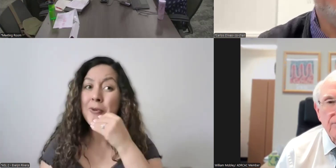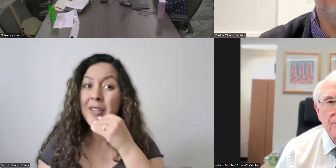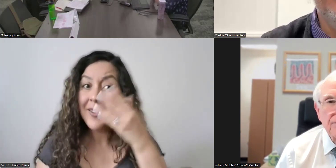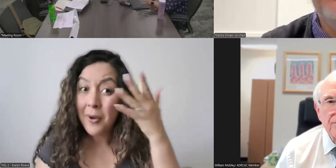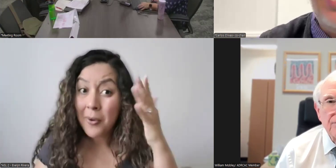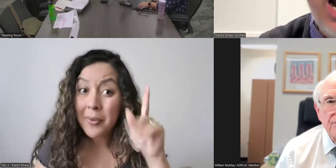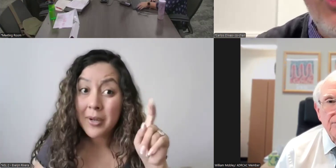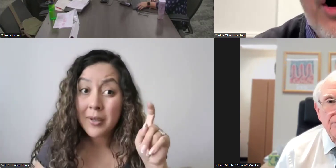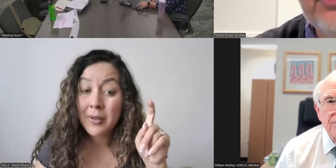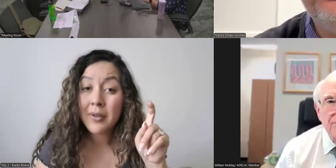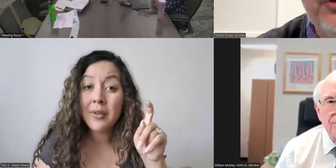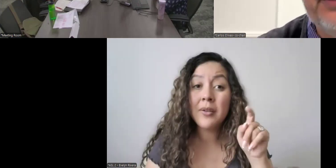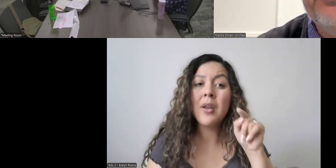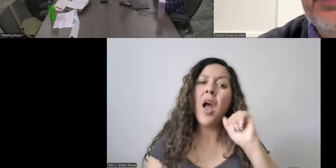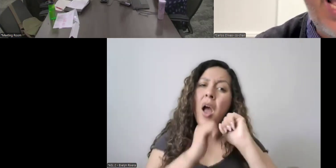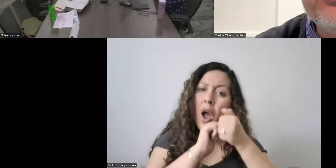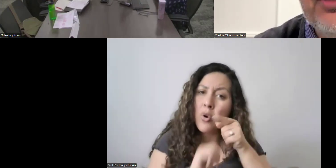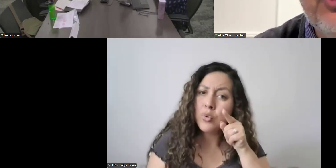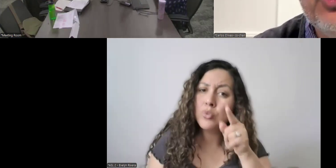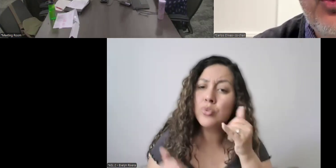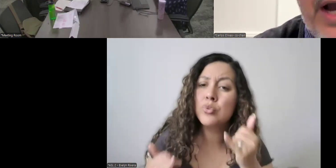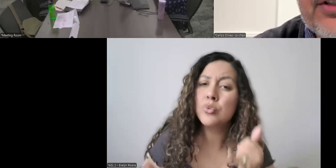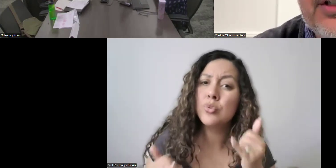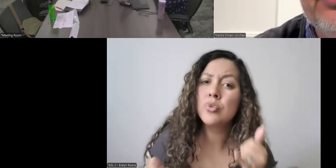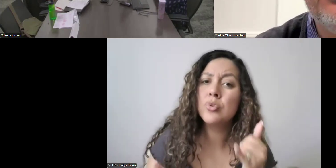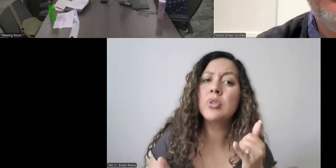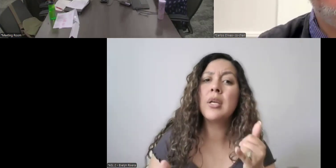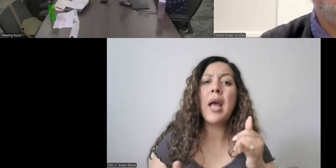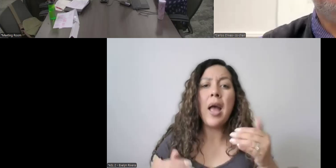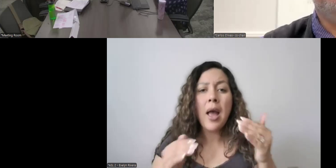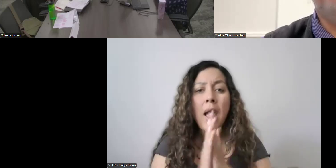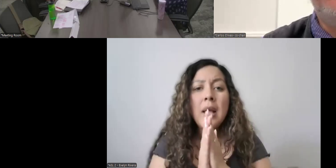So, how are you doing? Asking those questions,